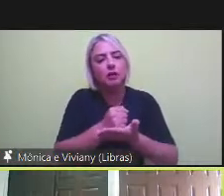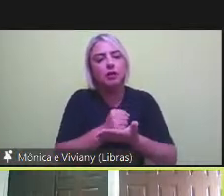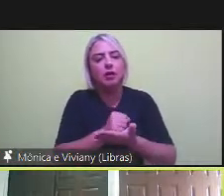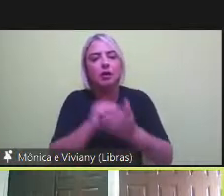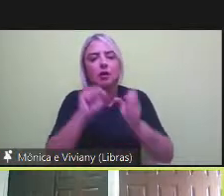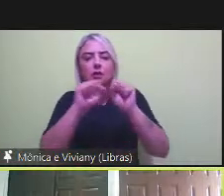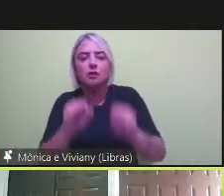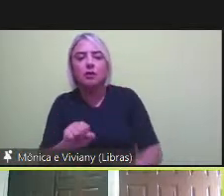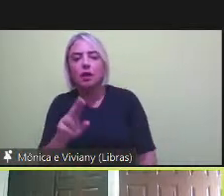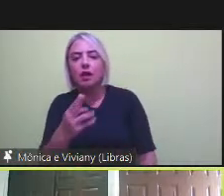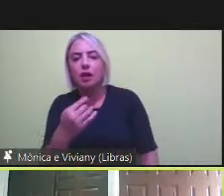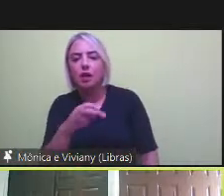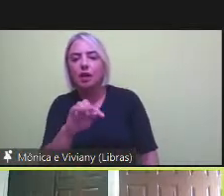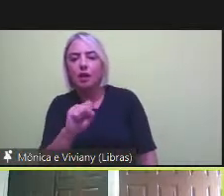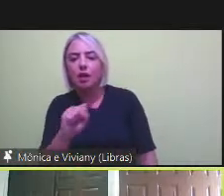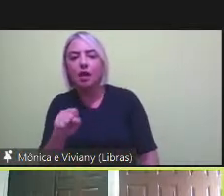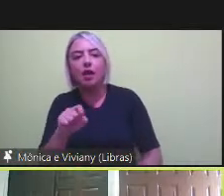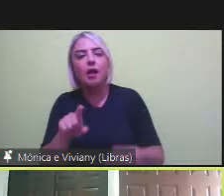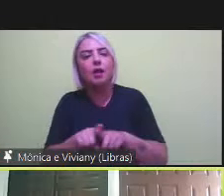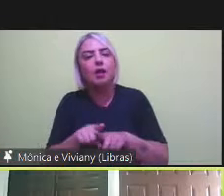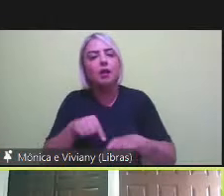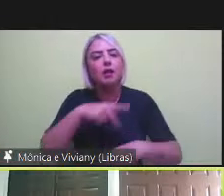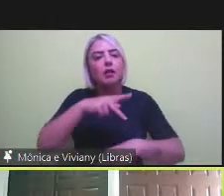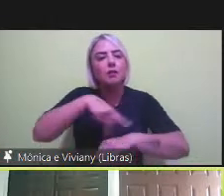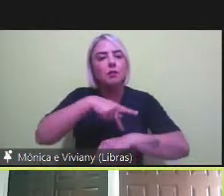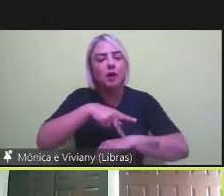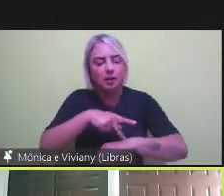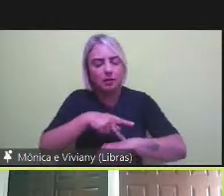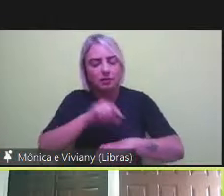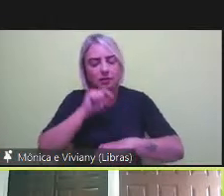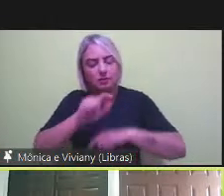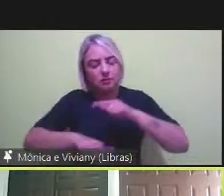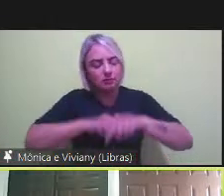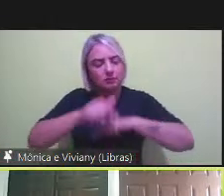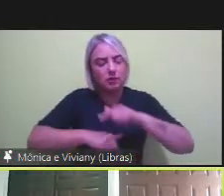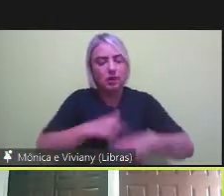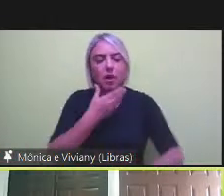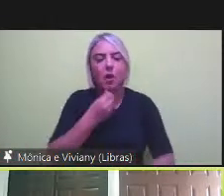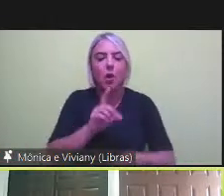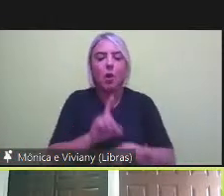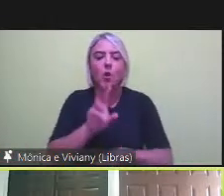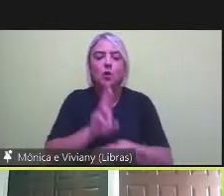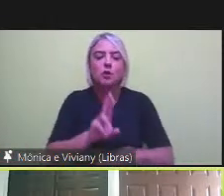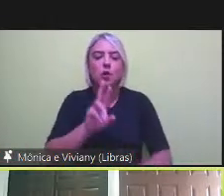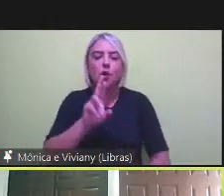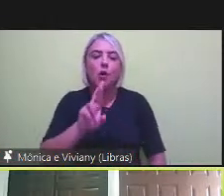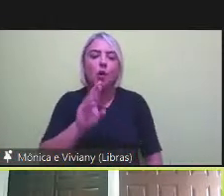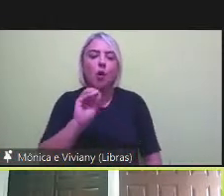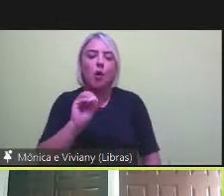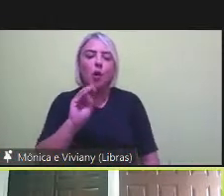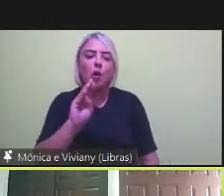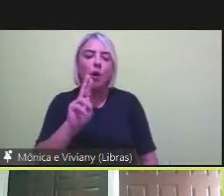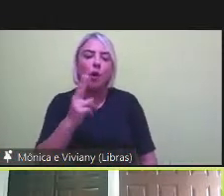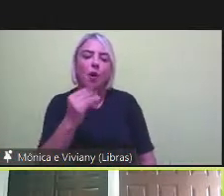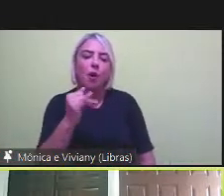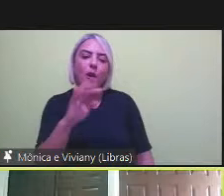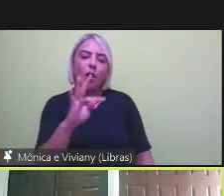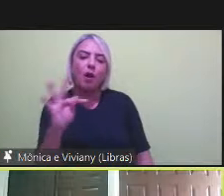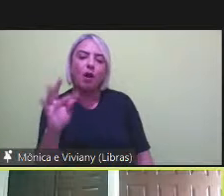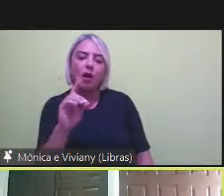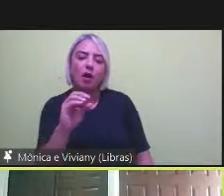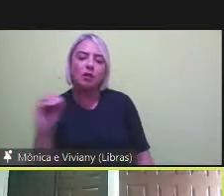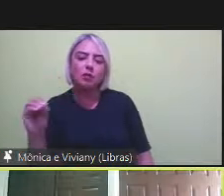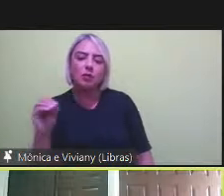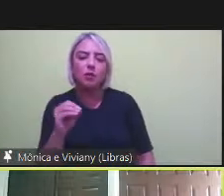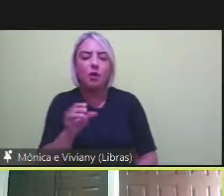worked very hard with Hearts, Dr. Rohit Doon. He's the advisor for health promotion, communications, and public health